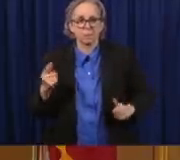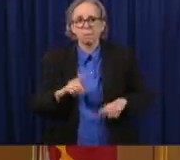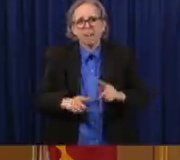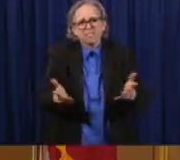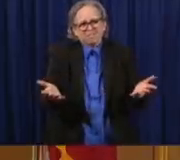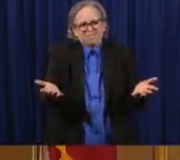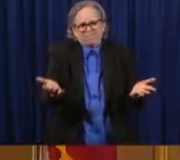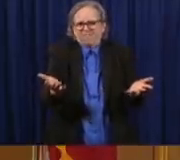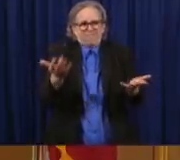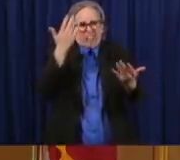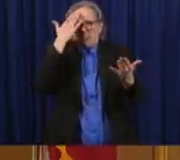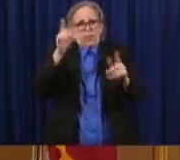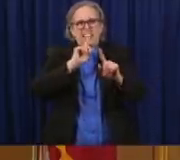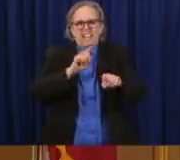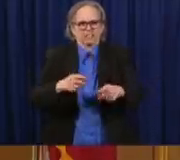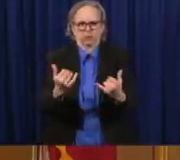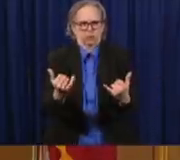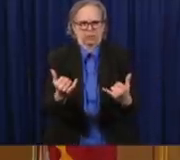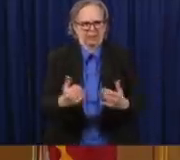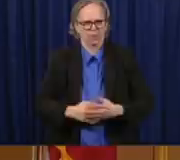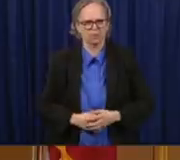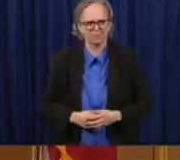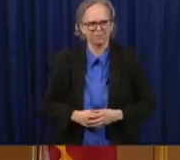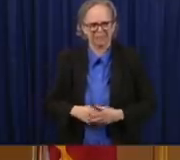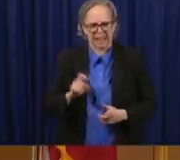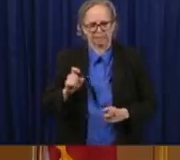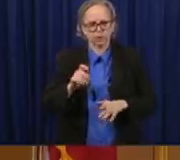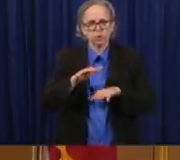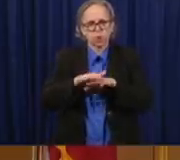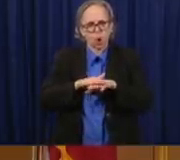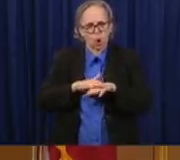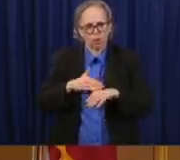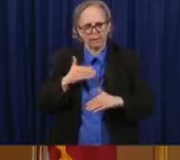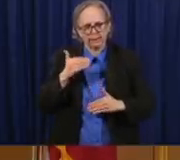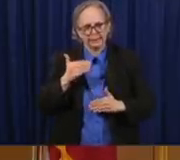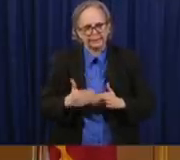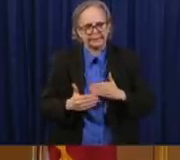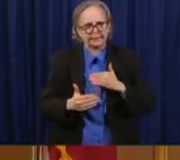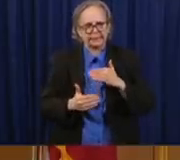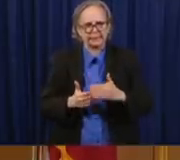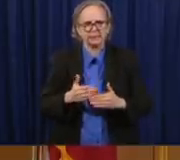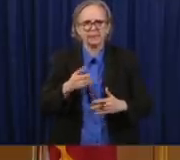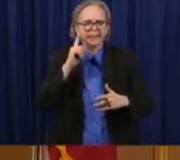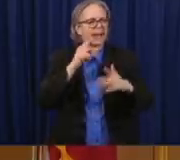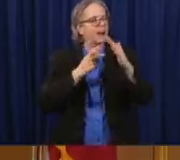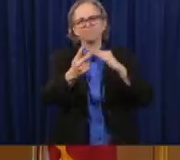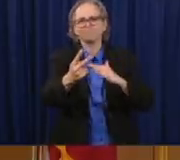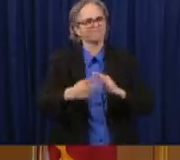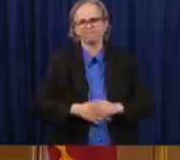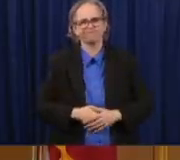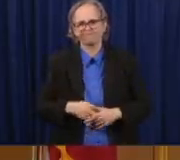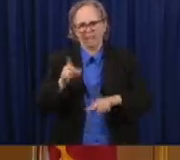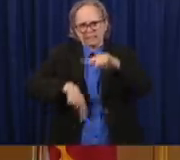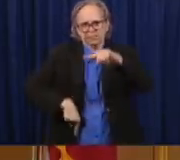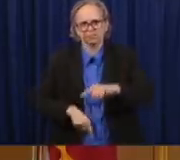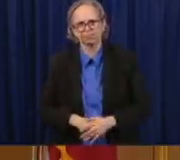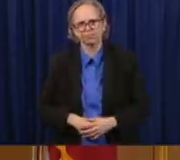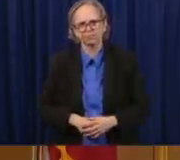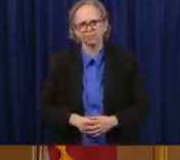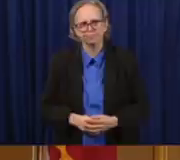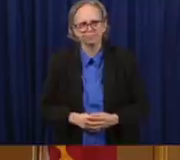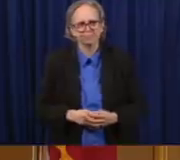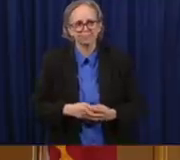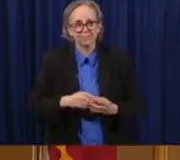a few weeks at a time, see exactly where we are. big events, or